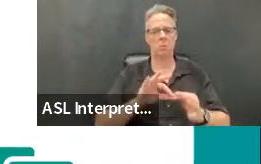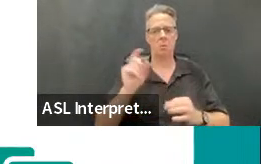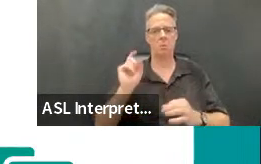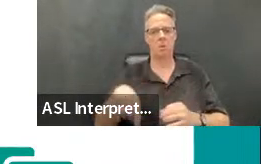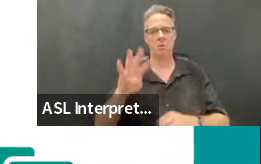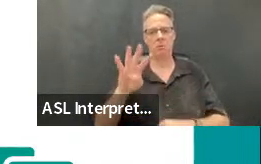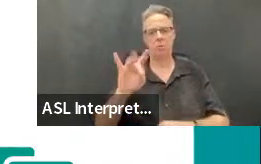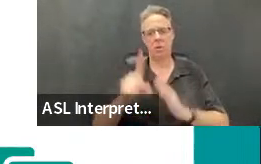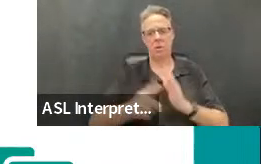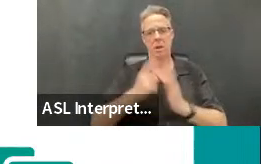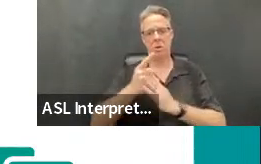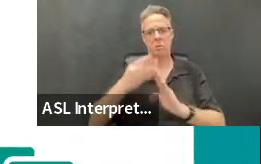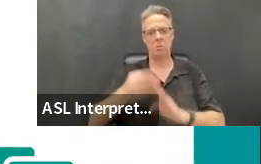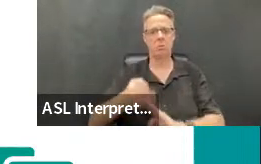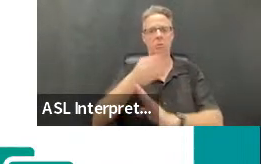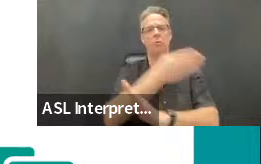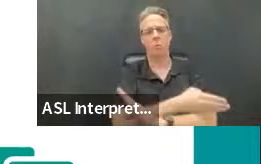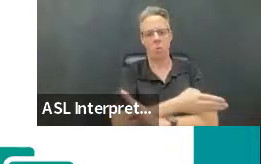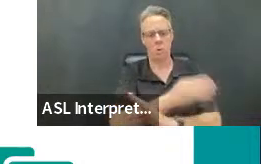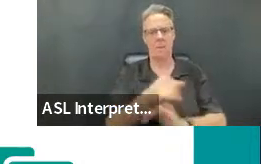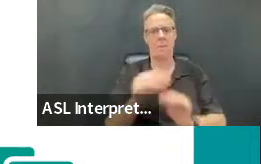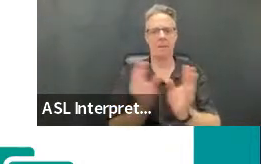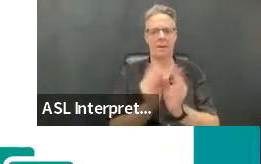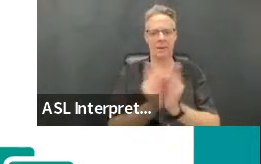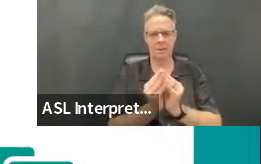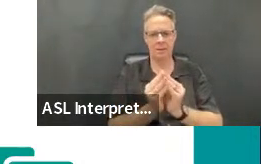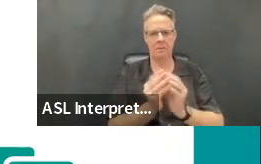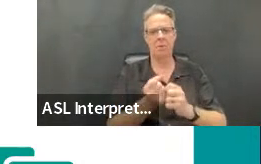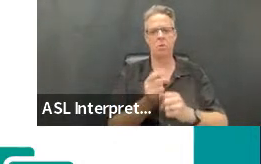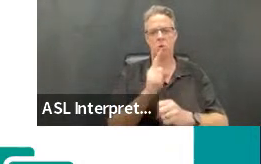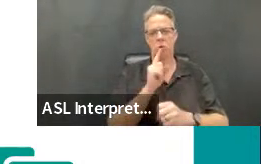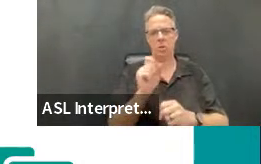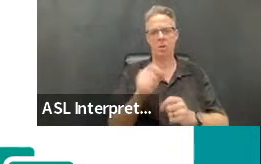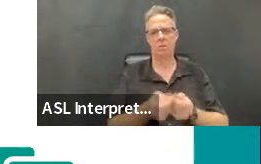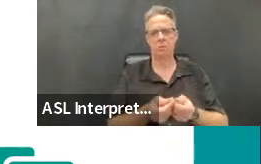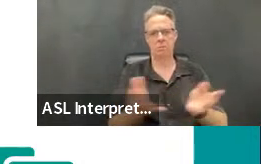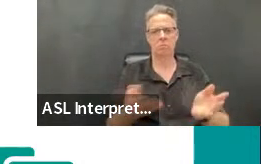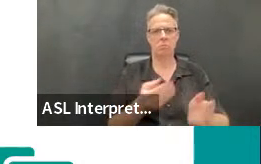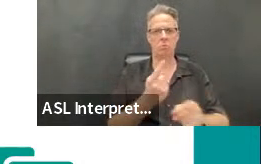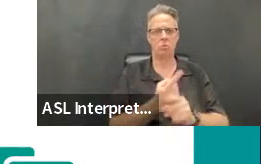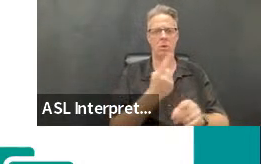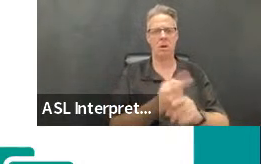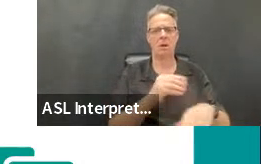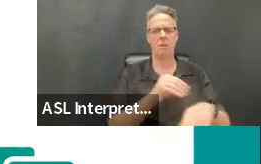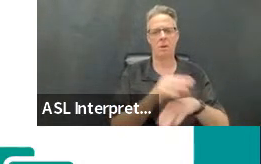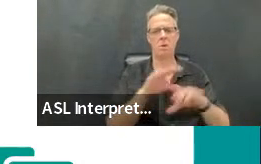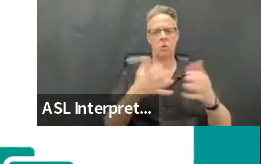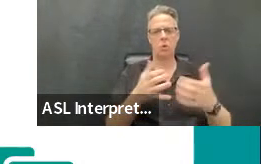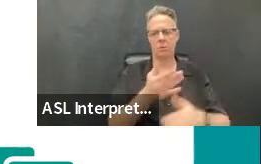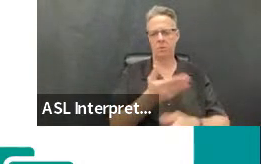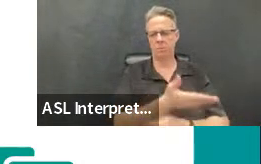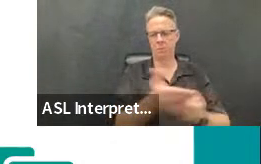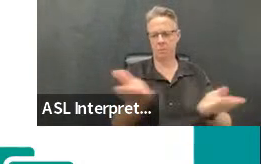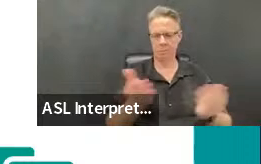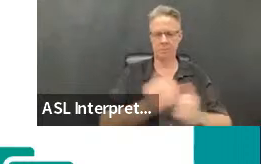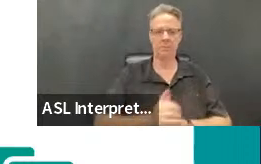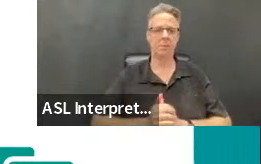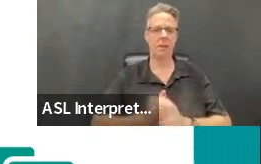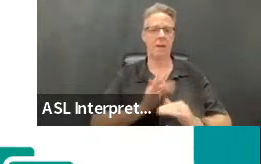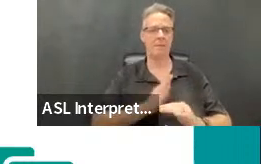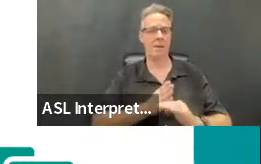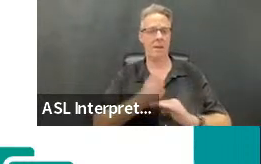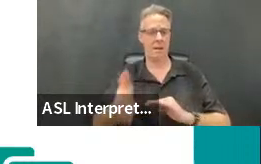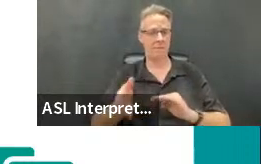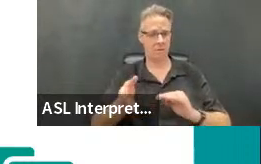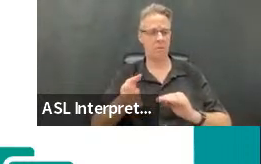48 hours in advance of each upcoming meeting in order to be distributed to advisory group members. Comments received after that point